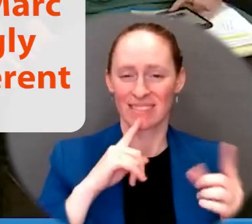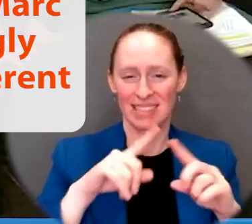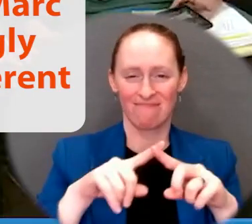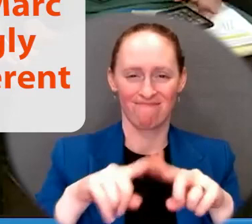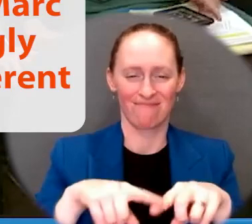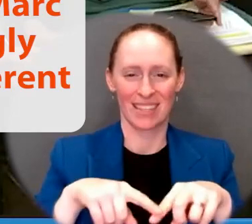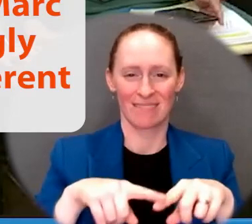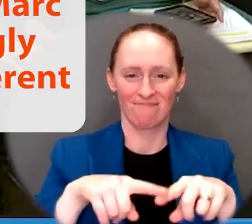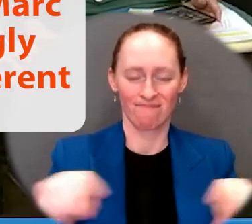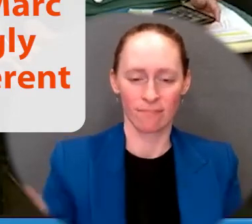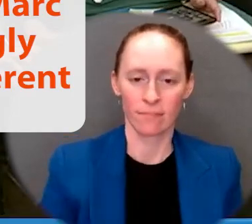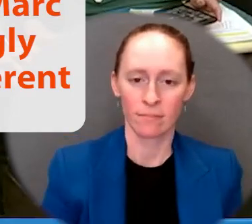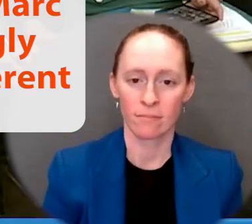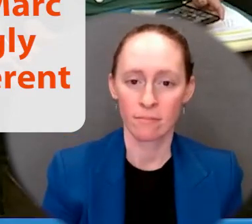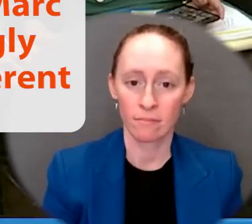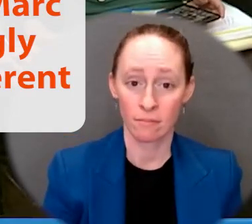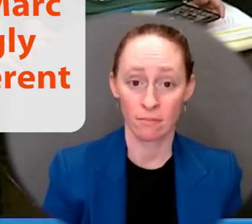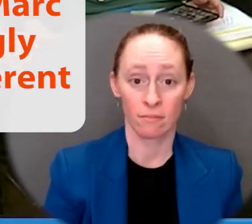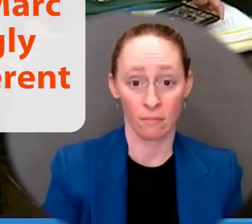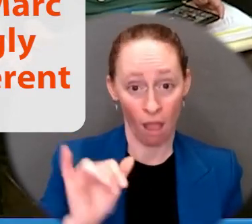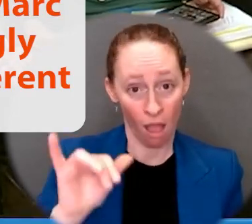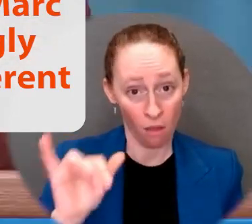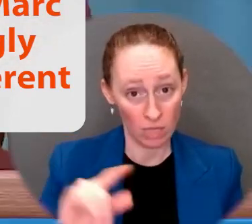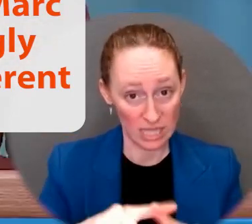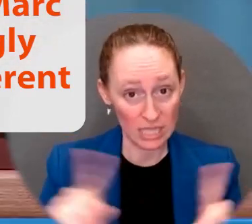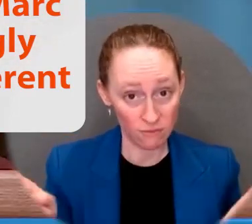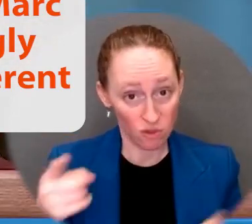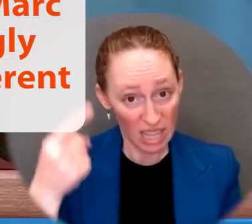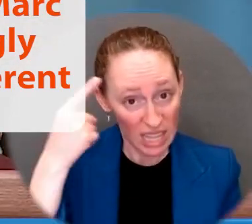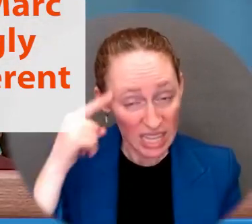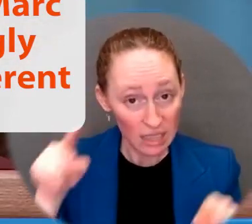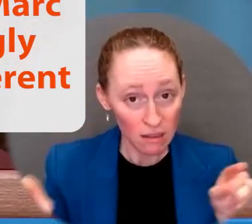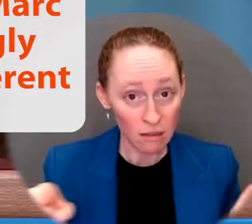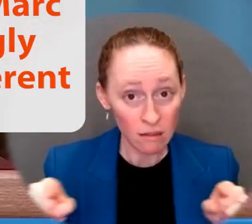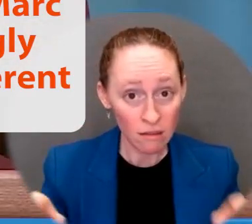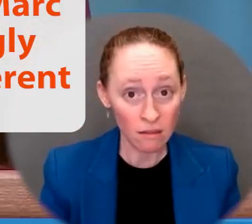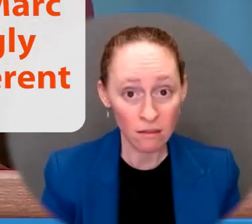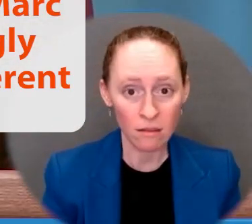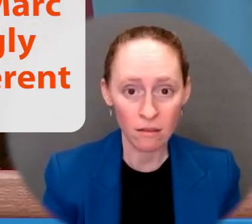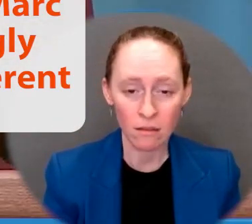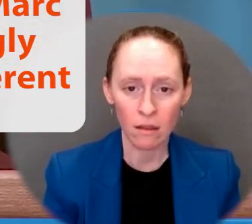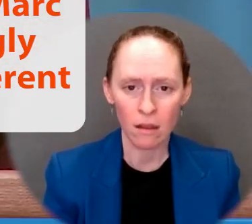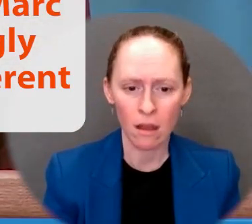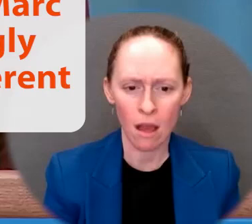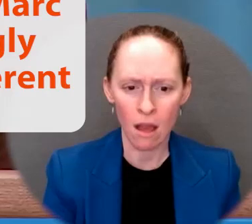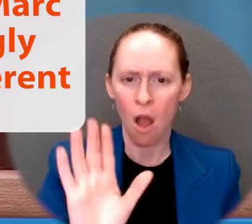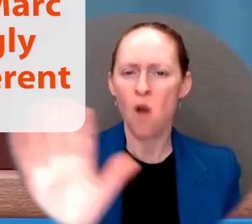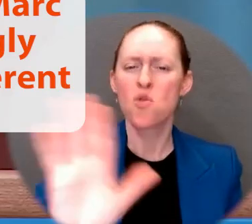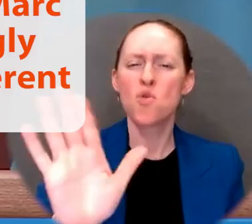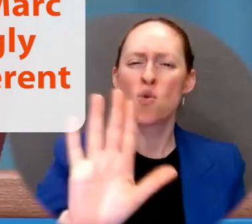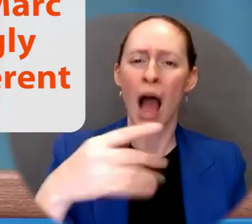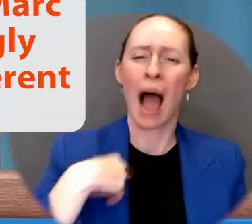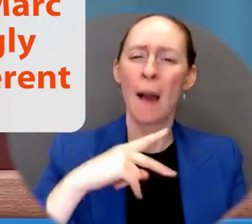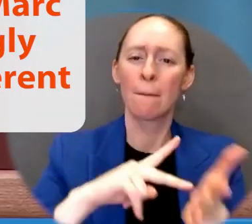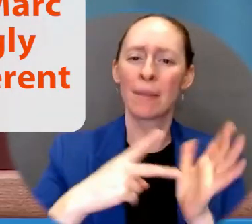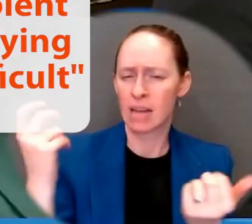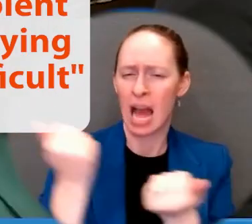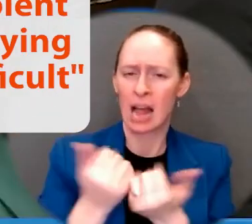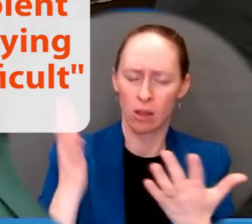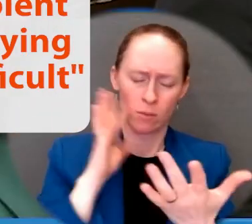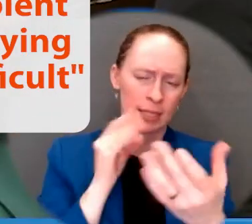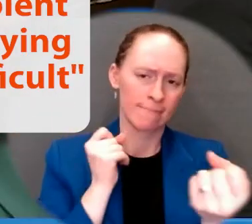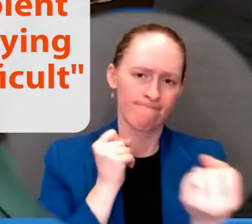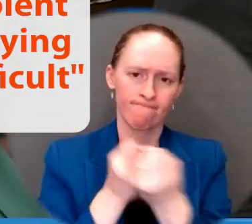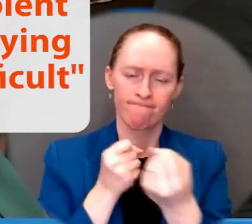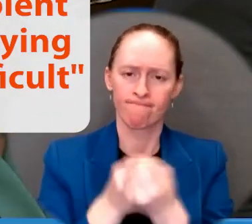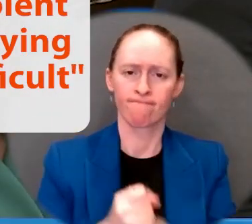difference between Griner's case and Fogel's case. No, that's not what I'm saying. I'm saying that sometimes we're not able to talk about that particular individual. As